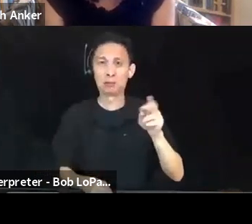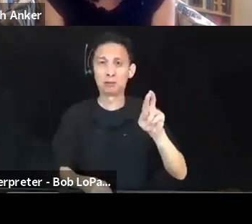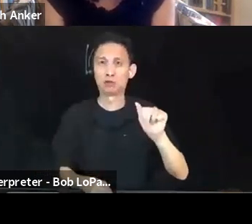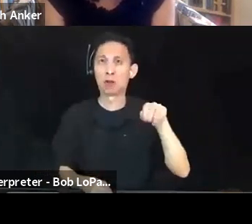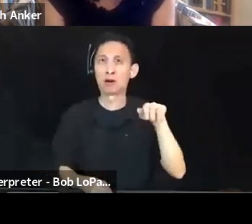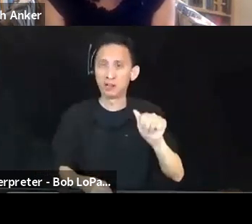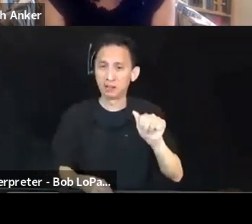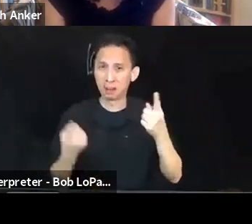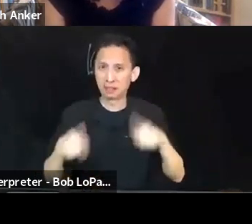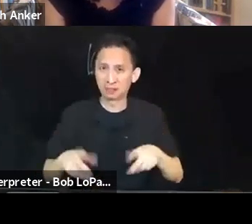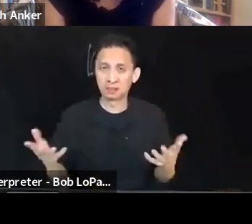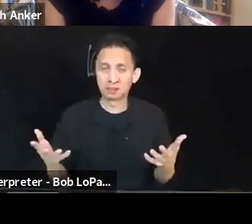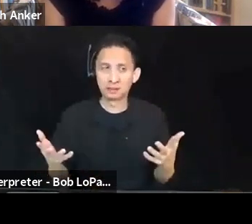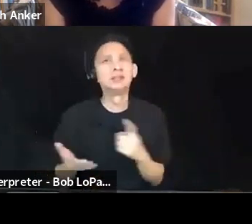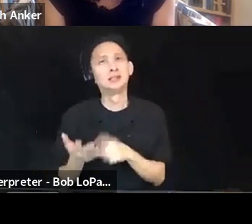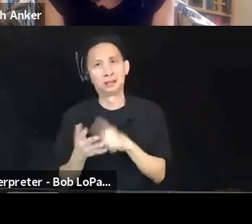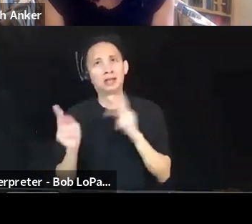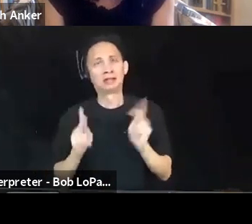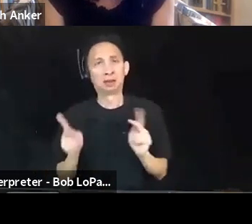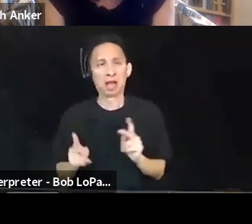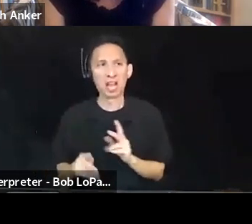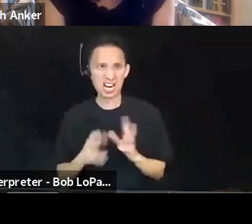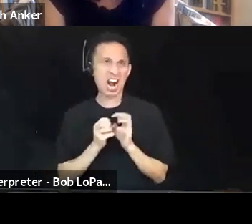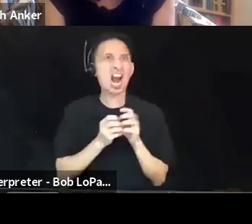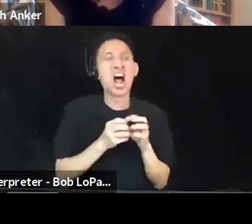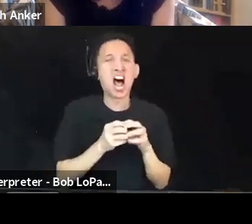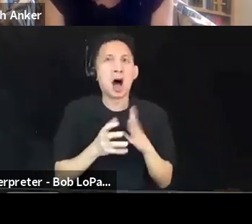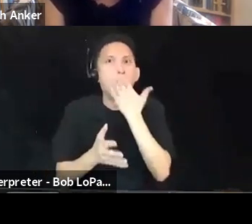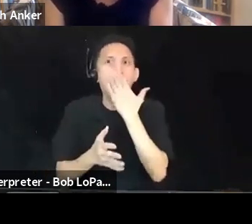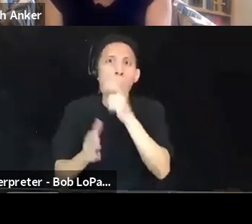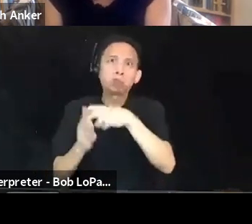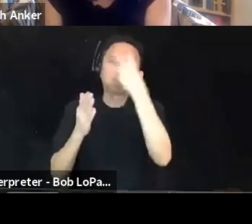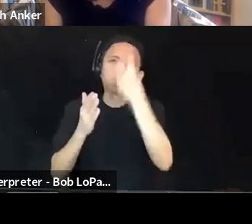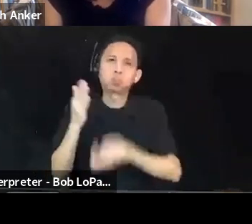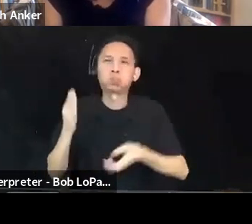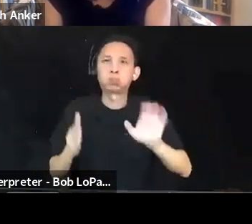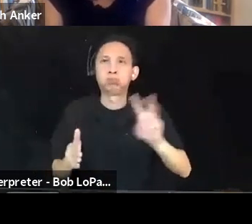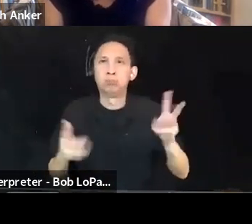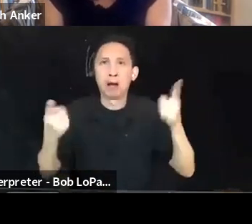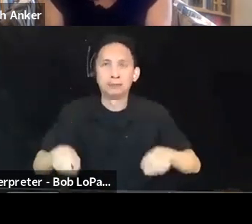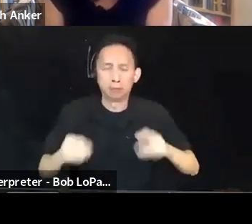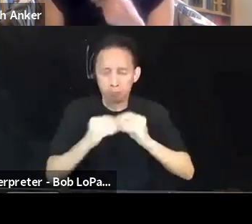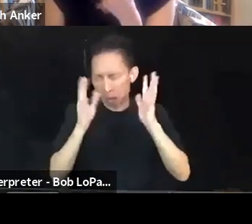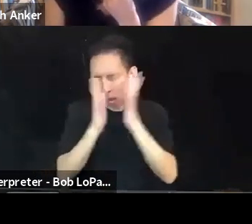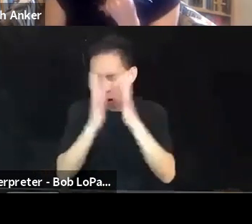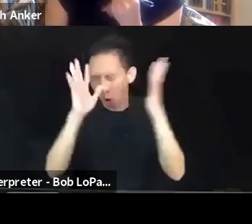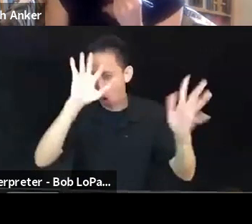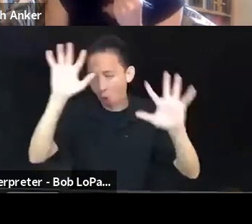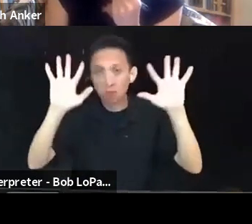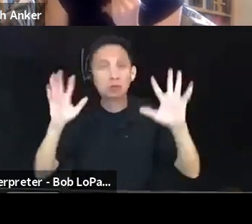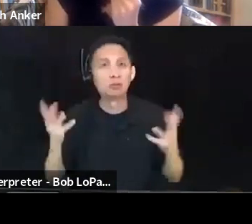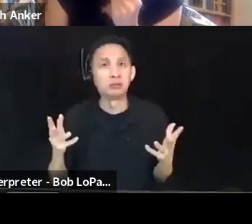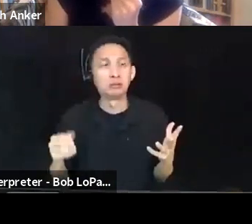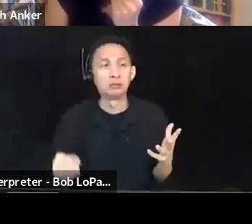I mean, that kind of modality. So the role of the melodramatic, and one sees it in the